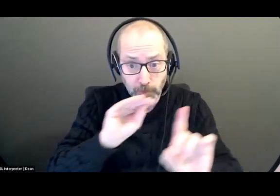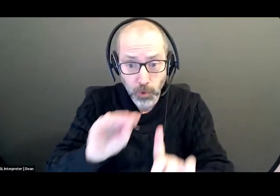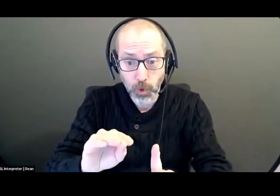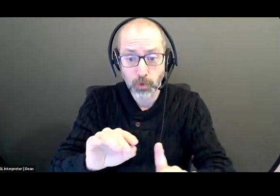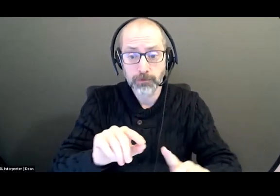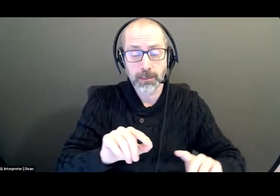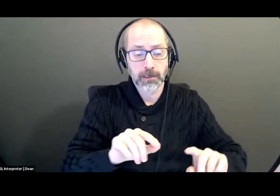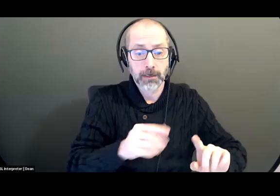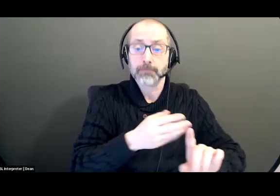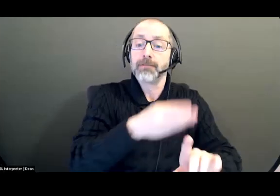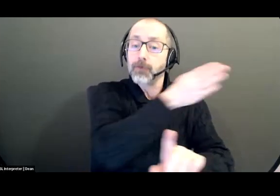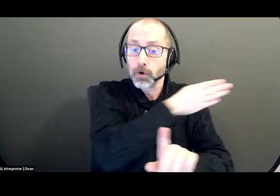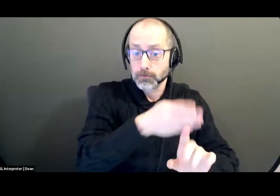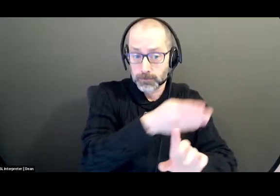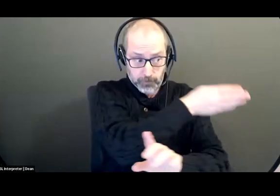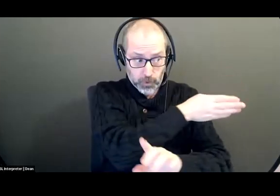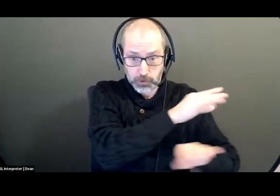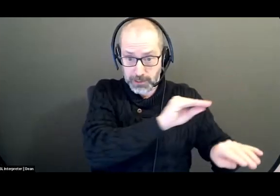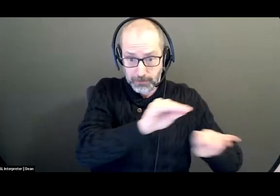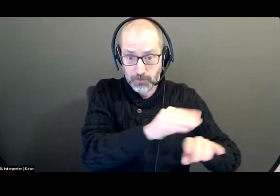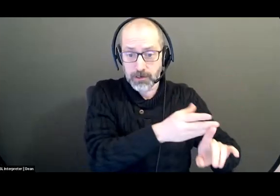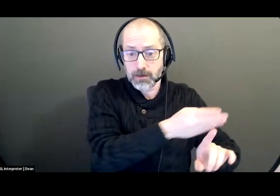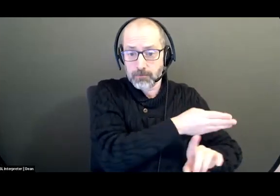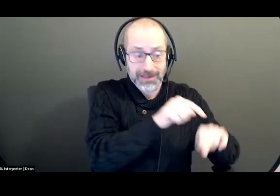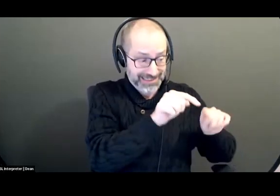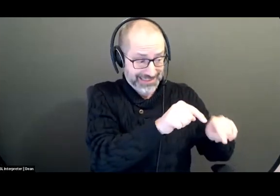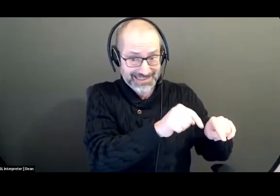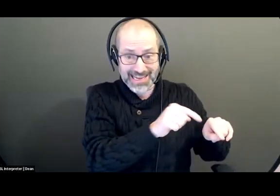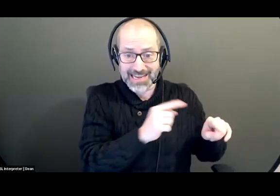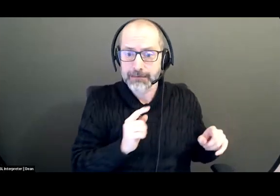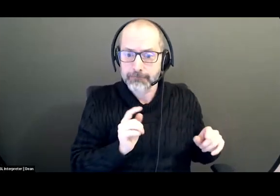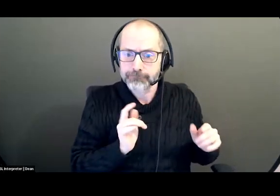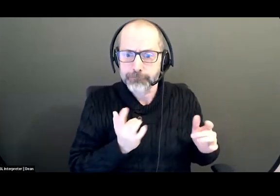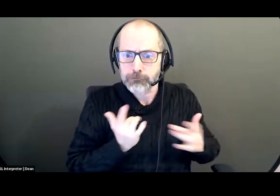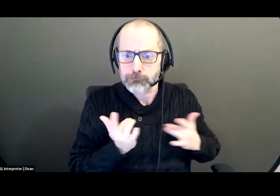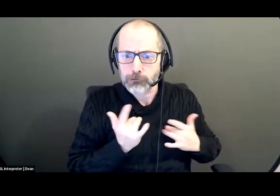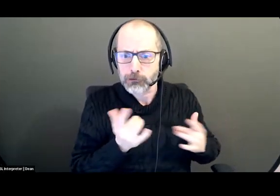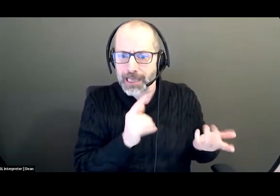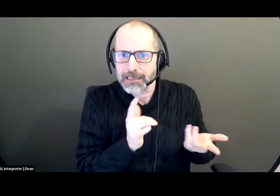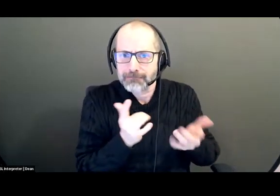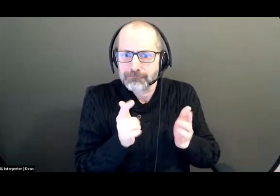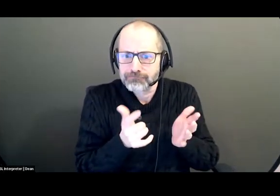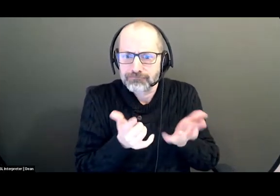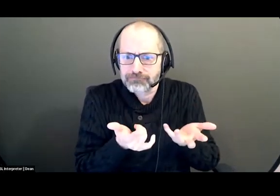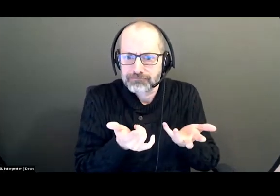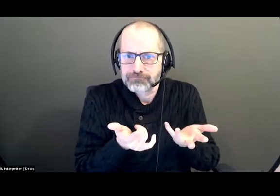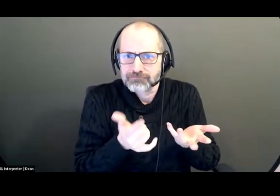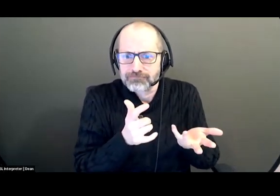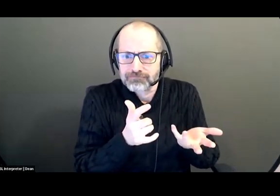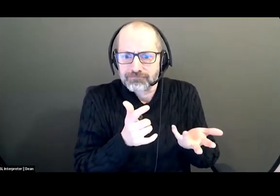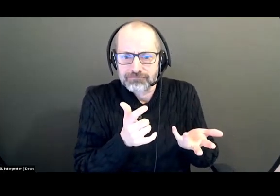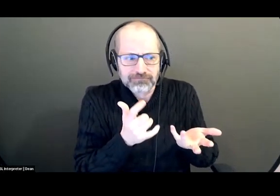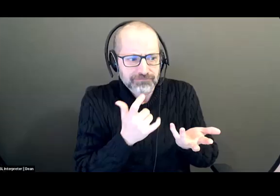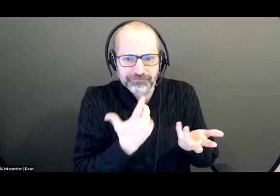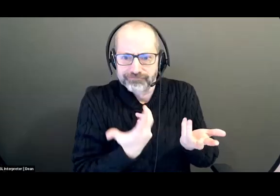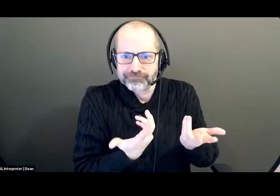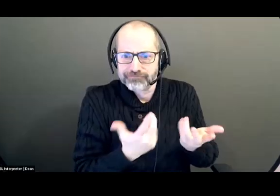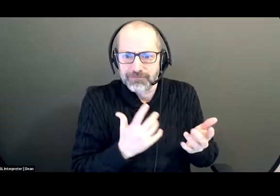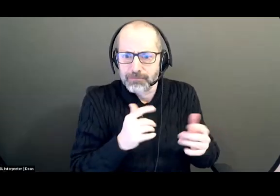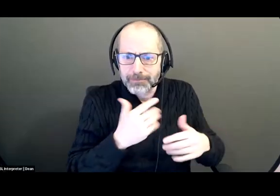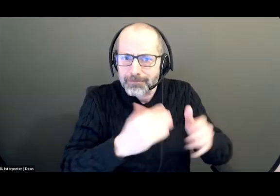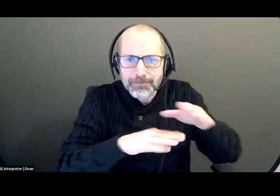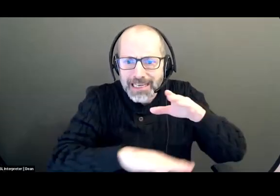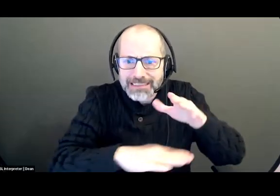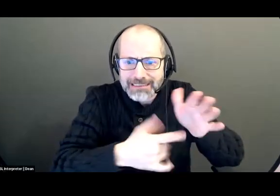her. And when she made the move prior to coming to live with us, there was concerns about her